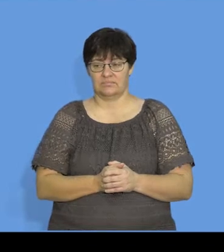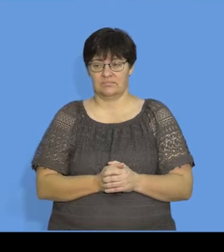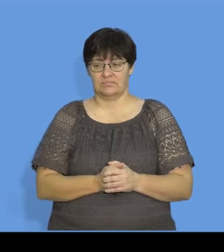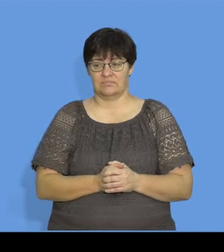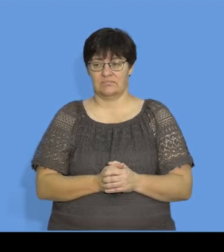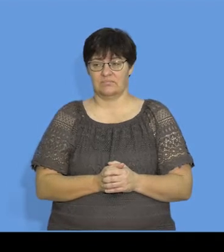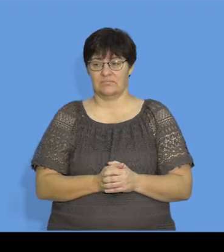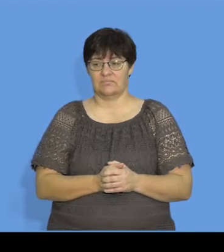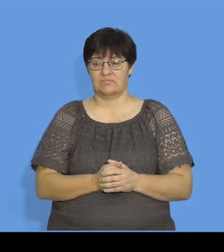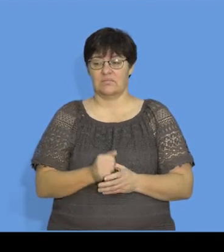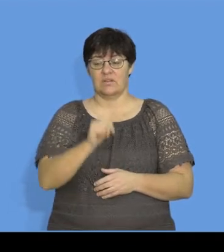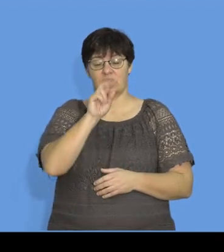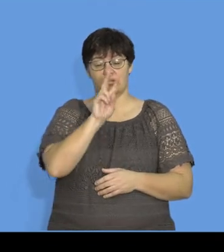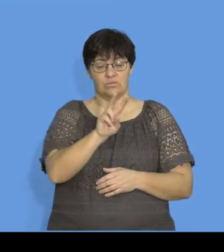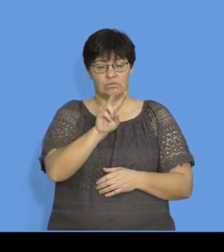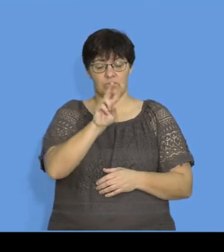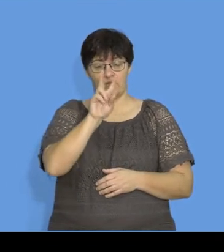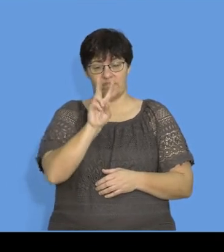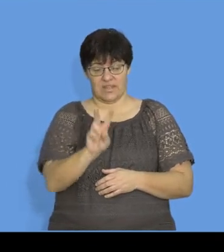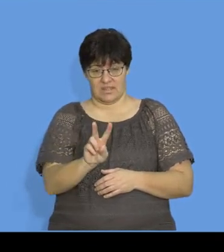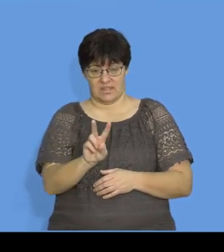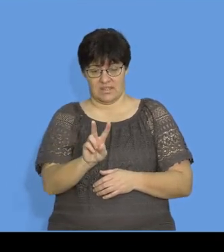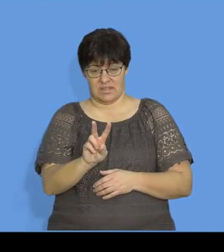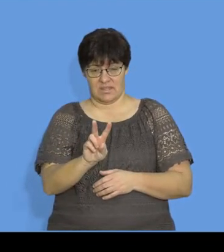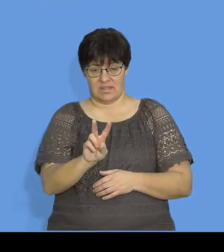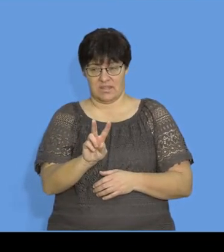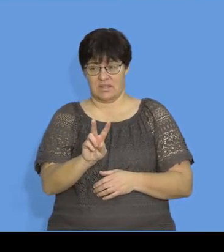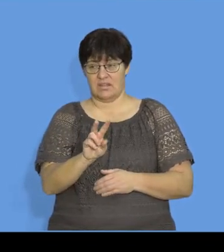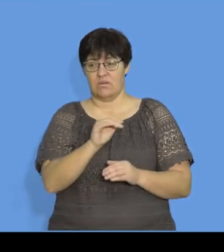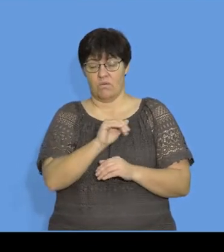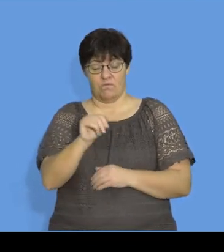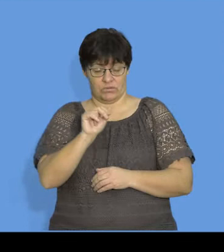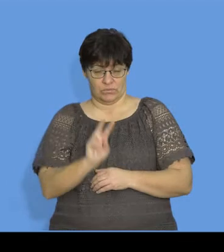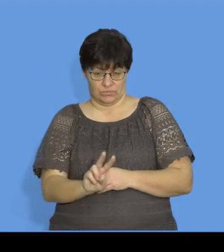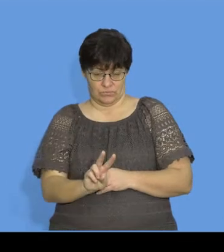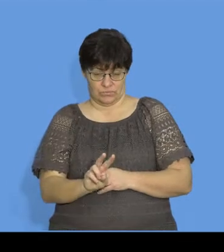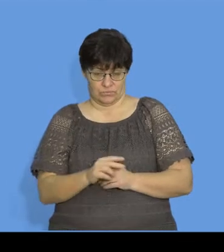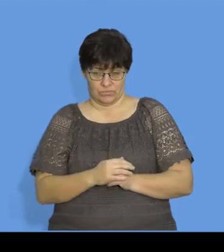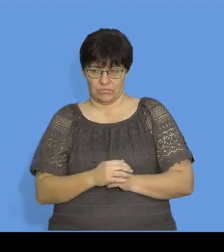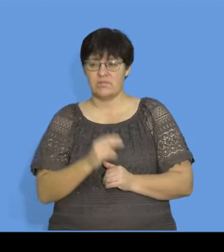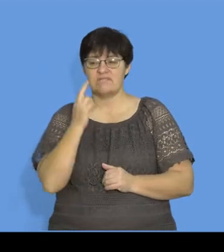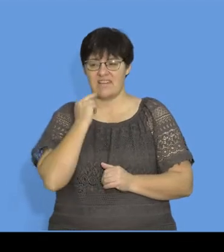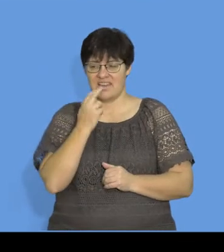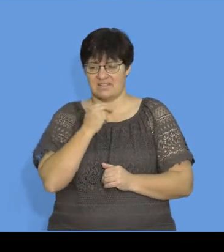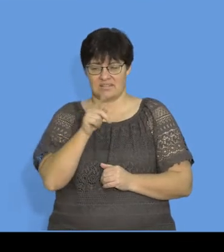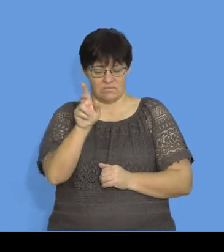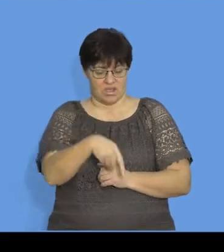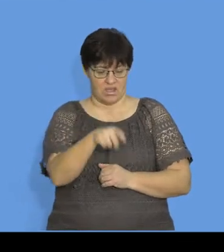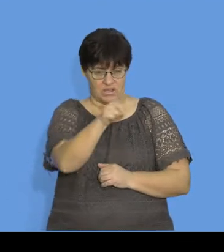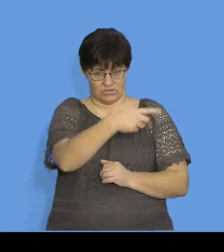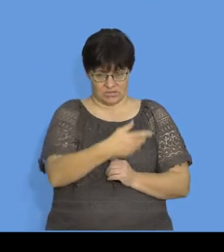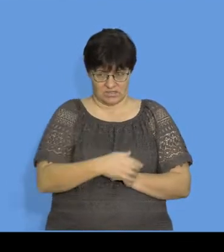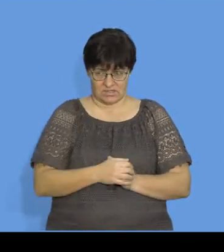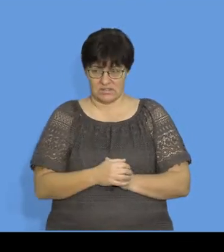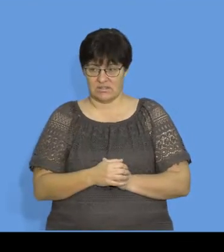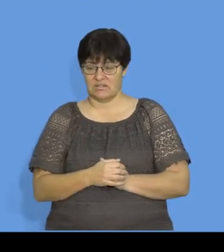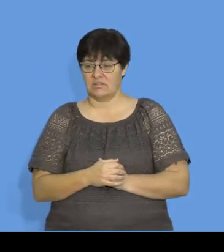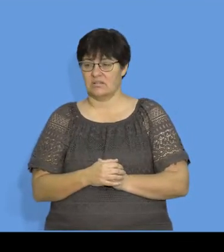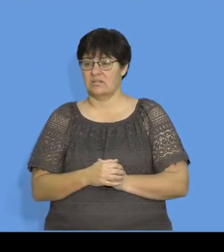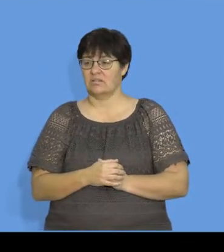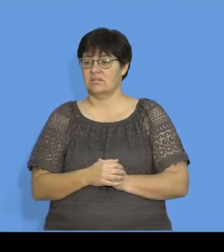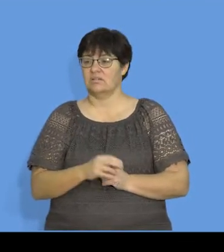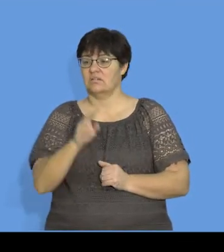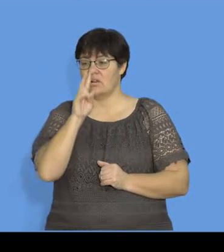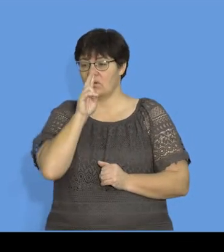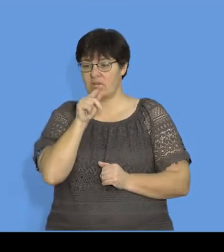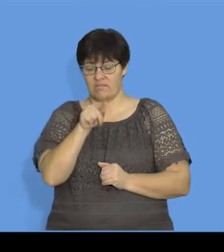This is going to become 2V over 2. That's nice, because the 2's cancel out. And if